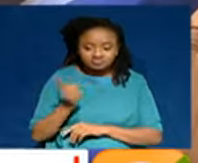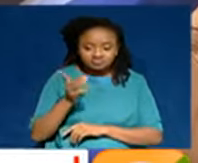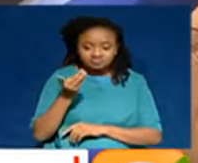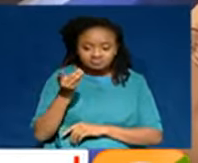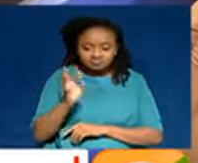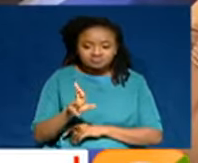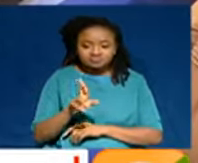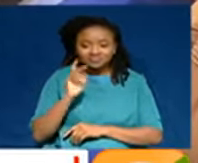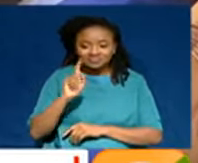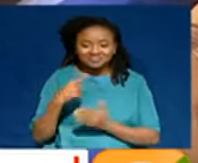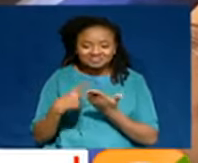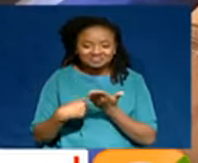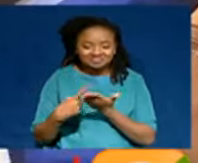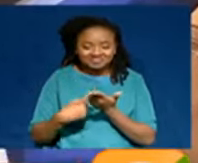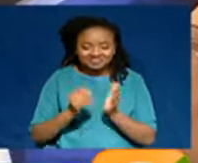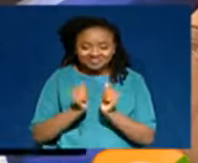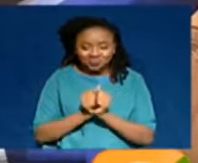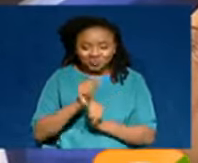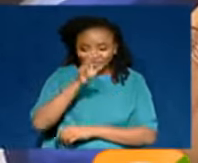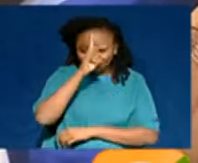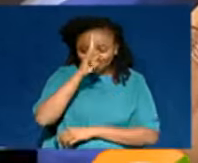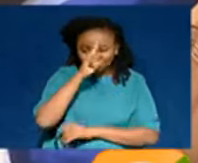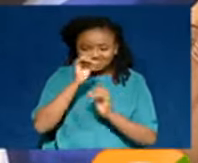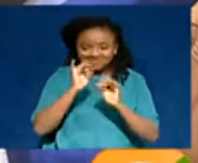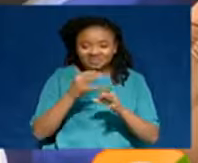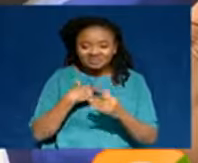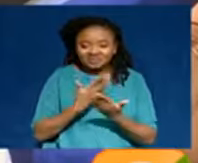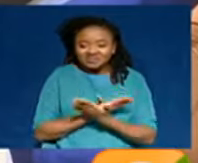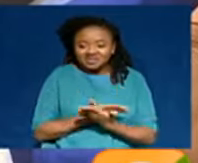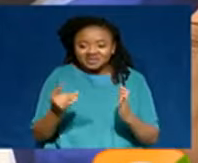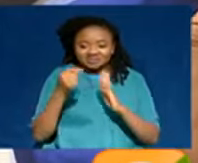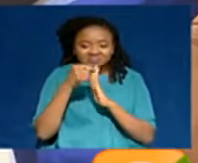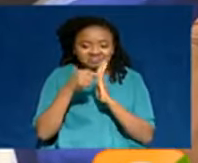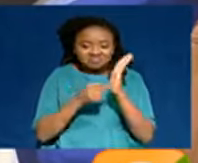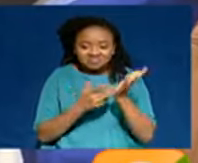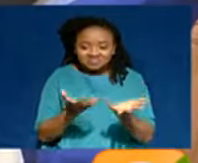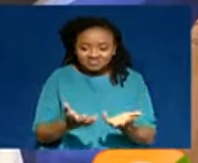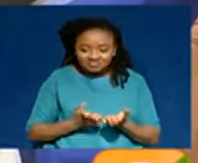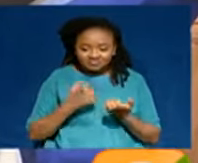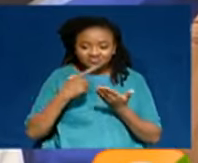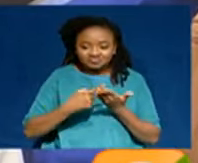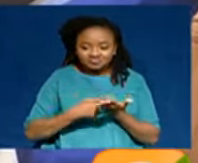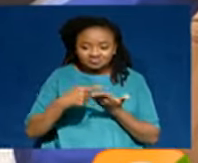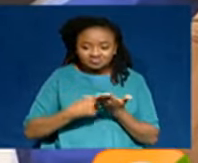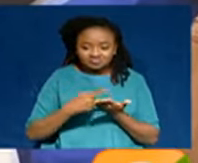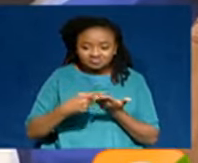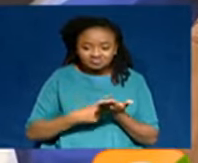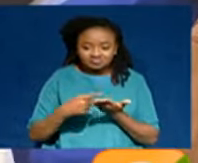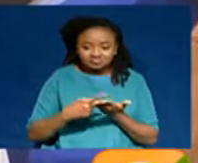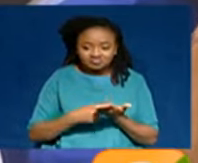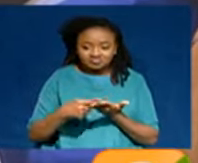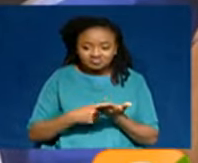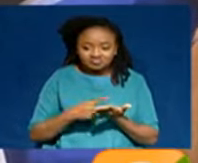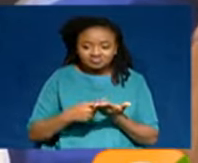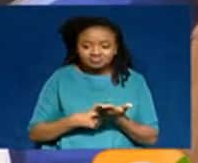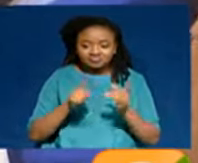mnafaa muongee na polisi. Kama kuna jambo lolote la kuzungumza baina yetu na migomo na